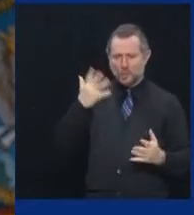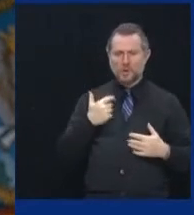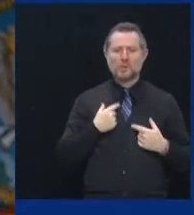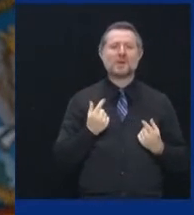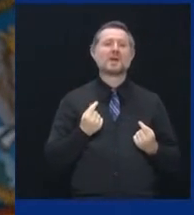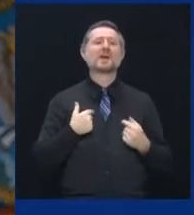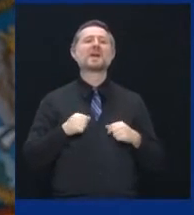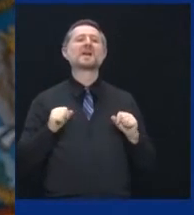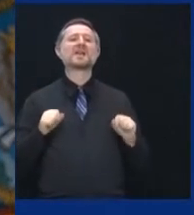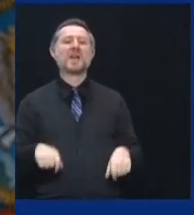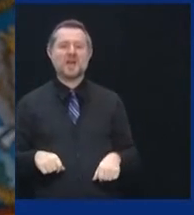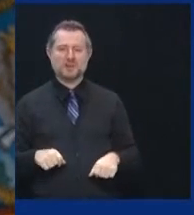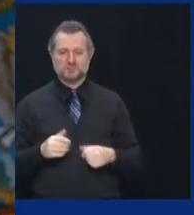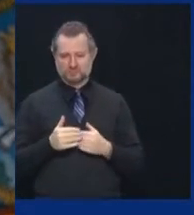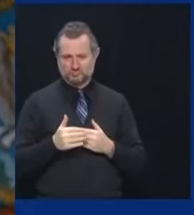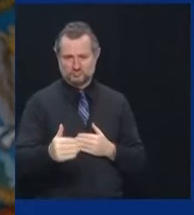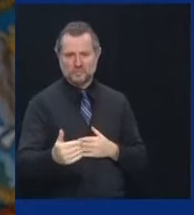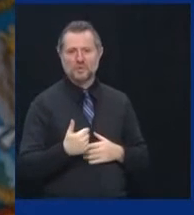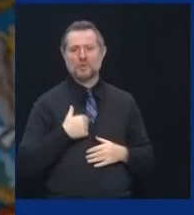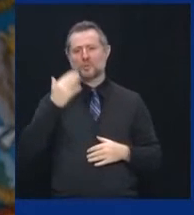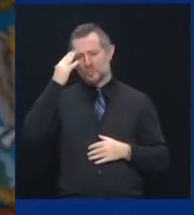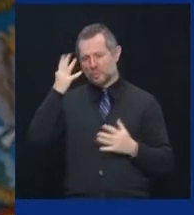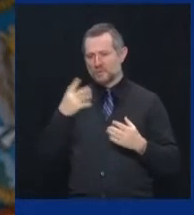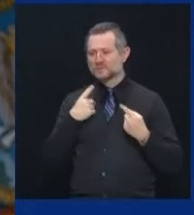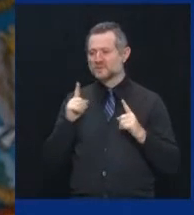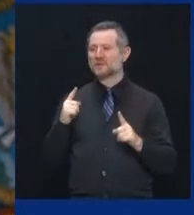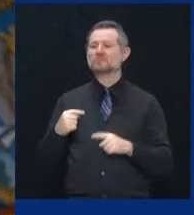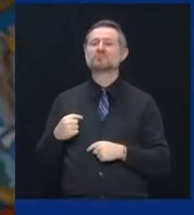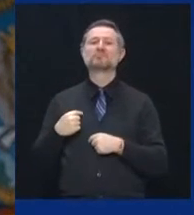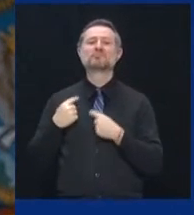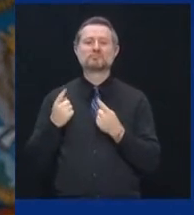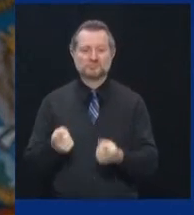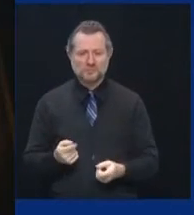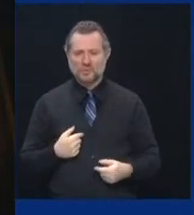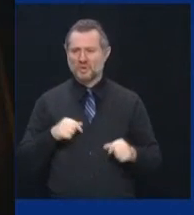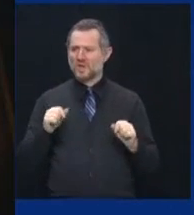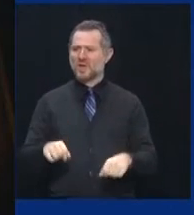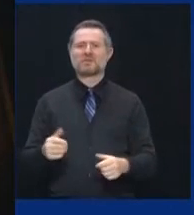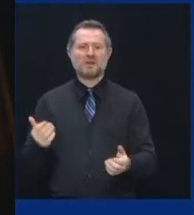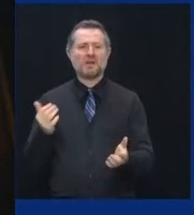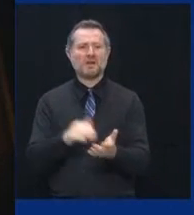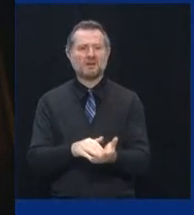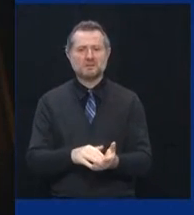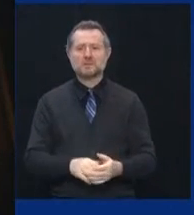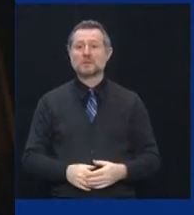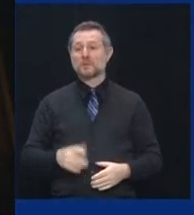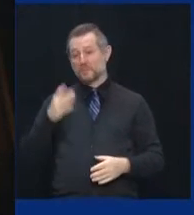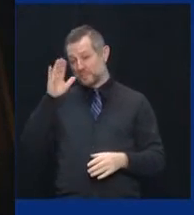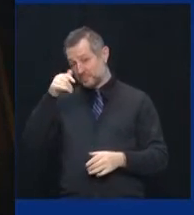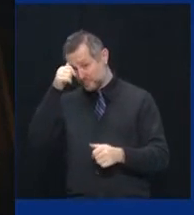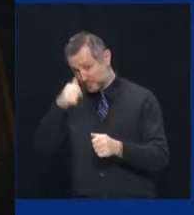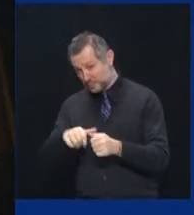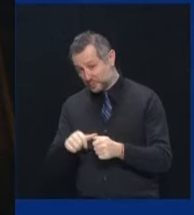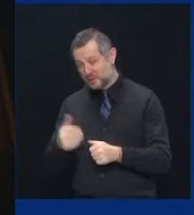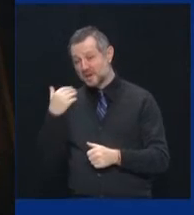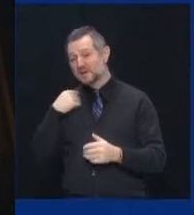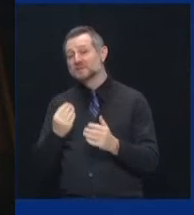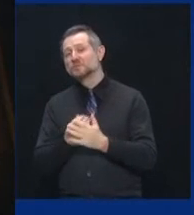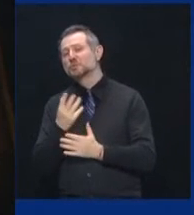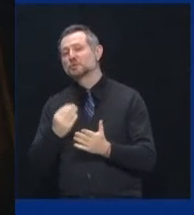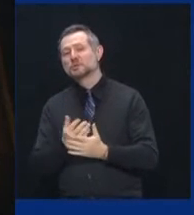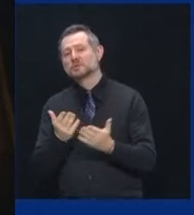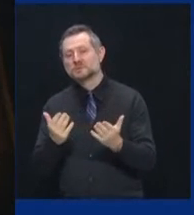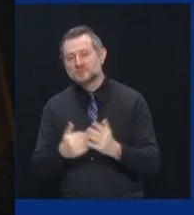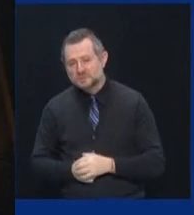and I know what we have done. Do you remember last spring? Do you